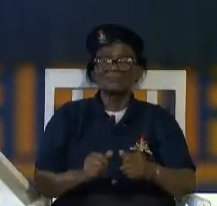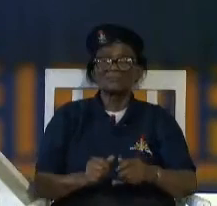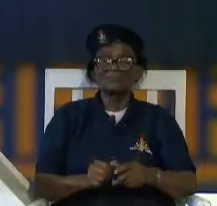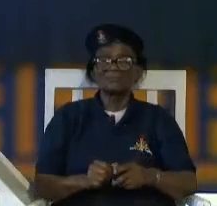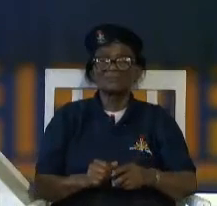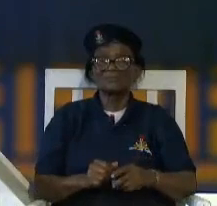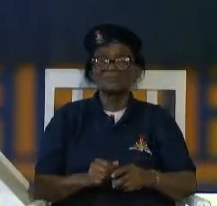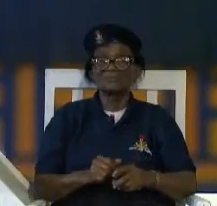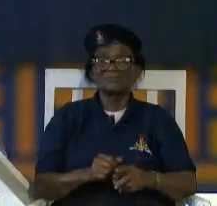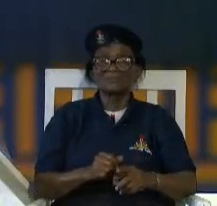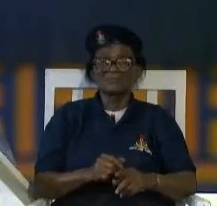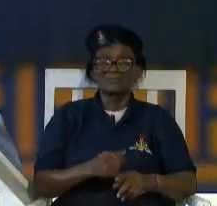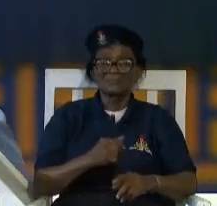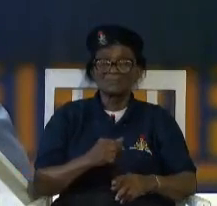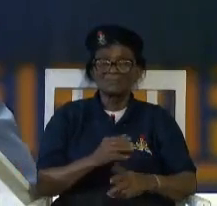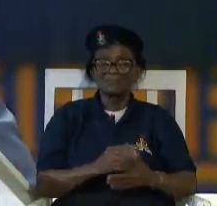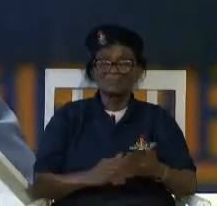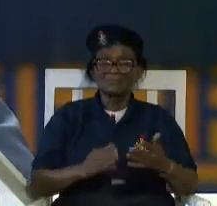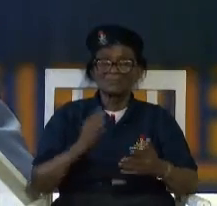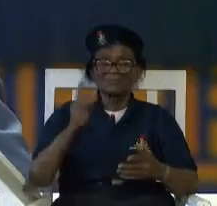unless somebody calls it.